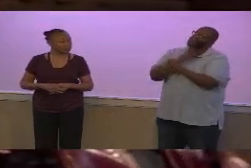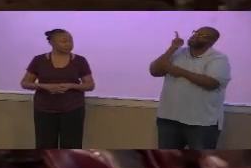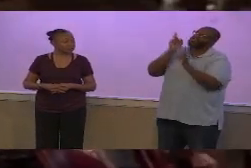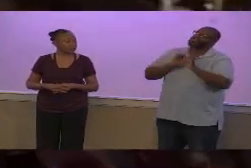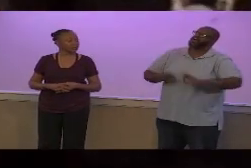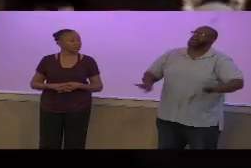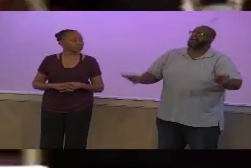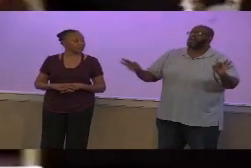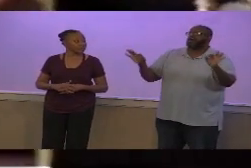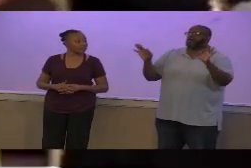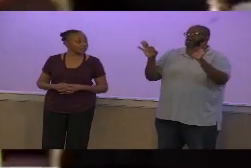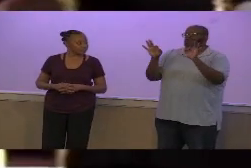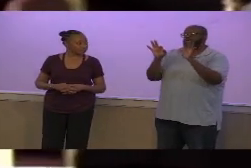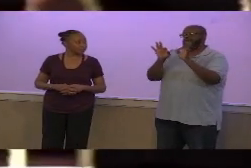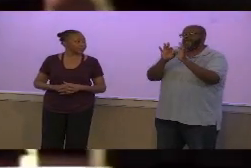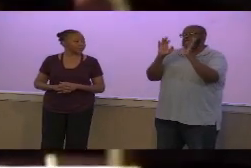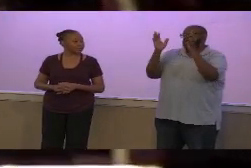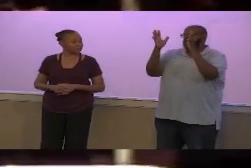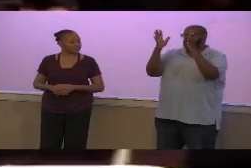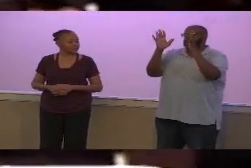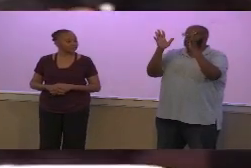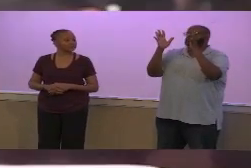You deserve it.